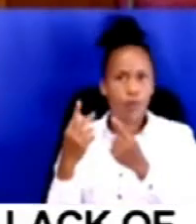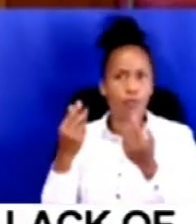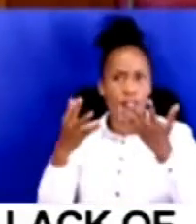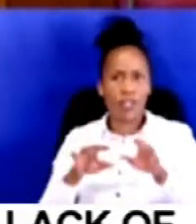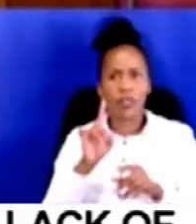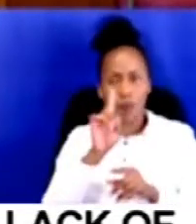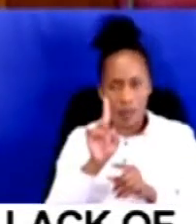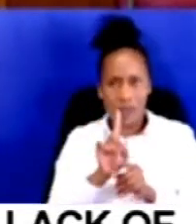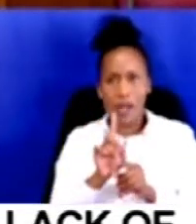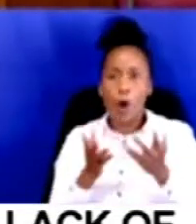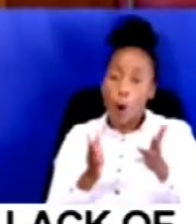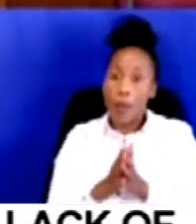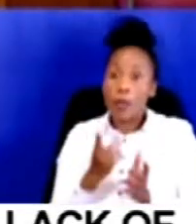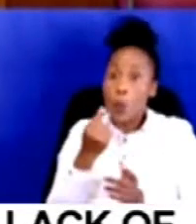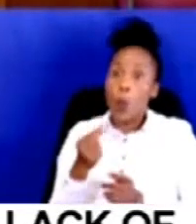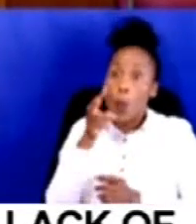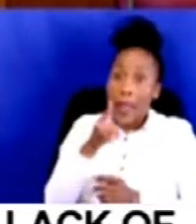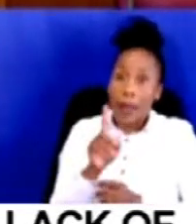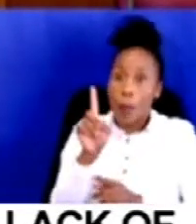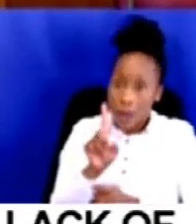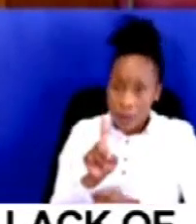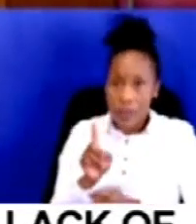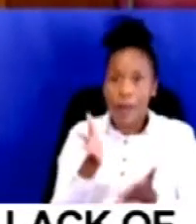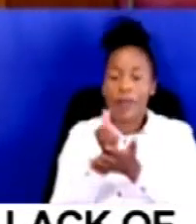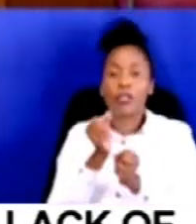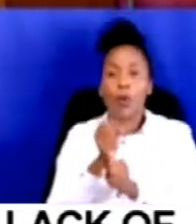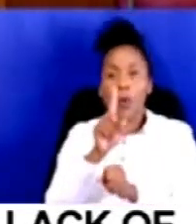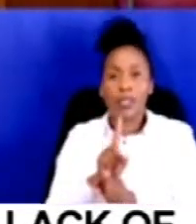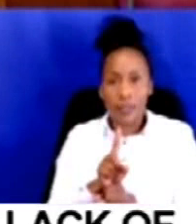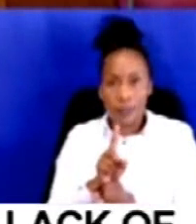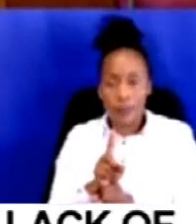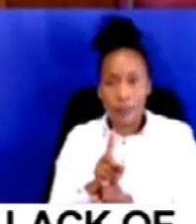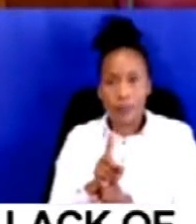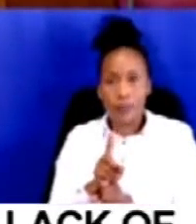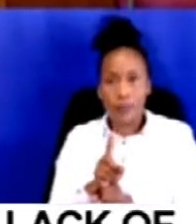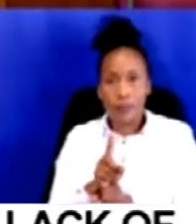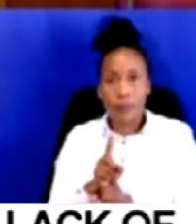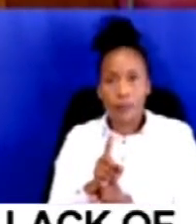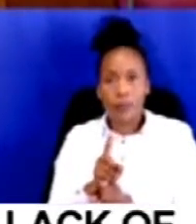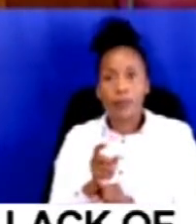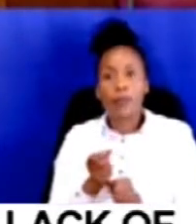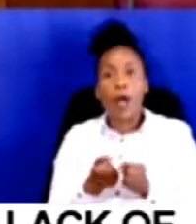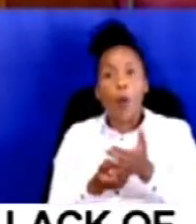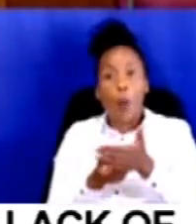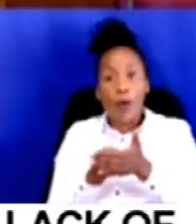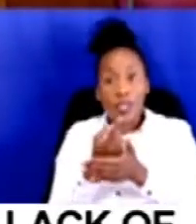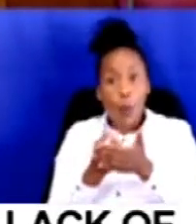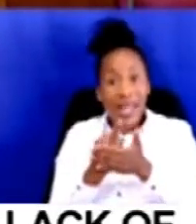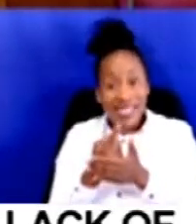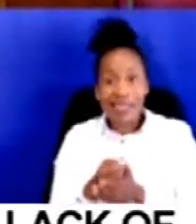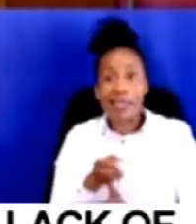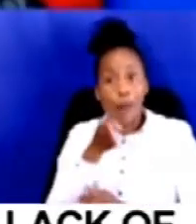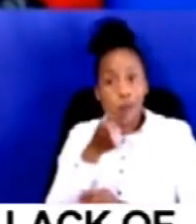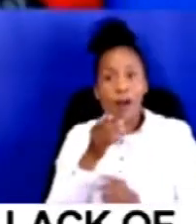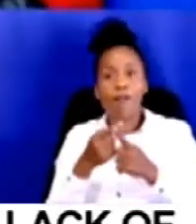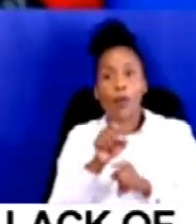is going to do in order to ensure that there is consequence management for